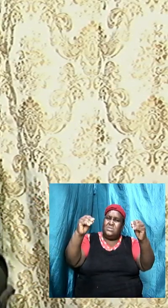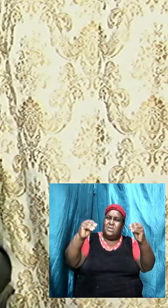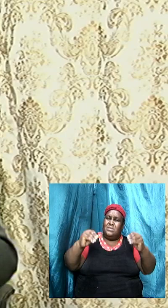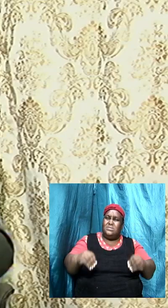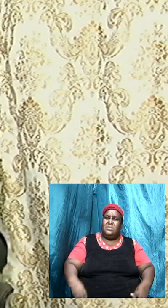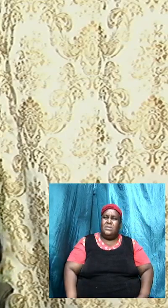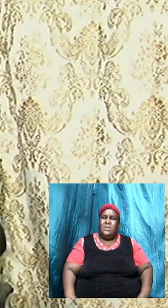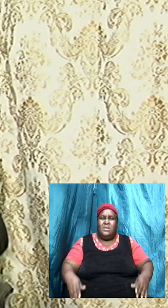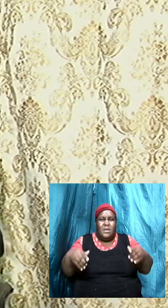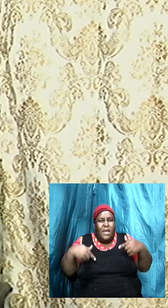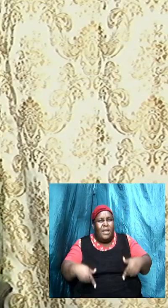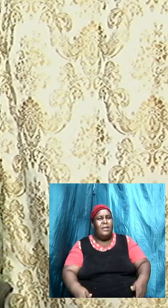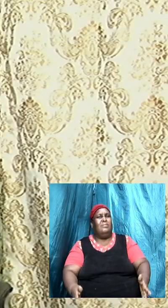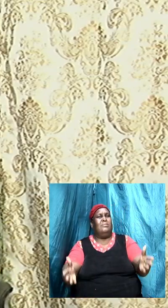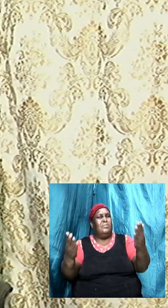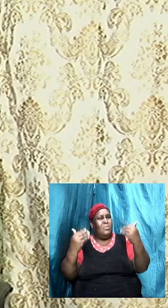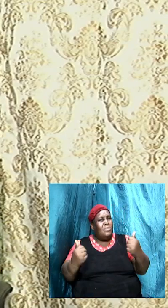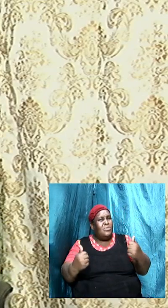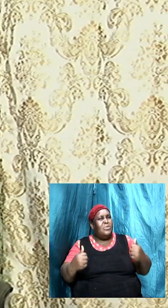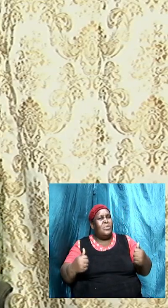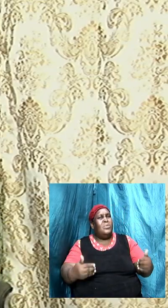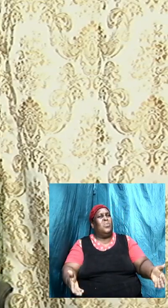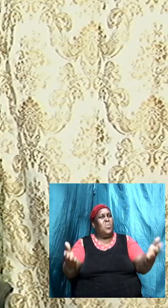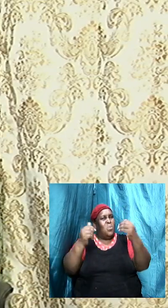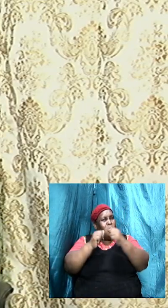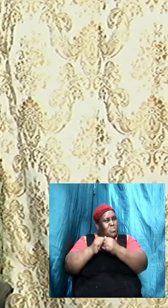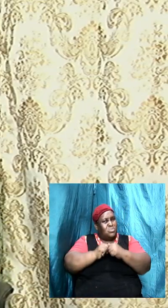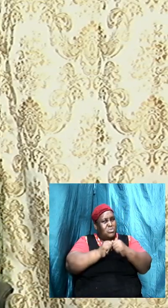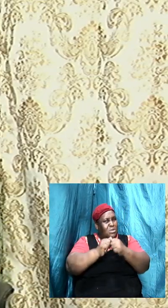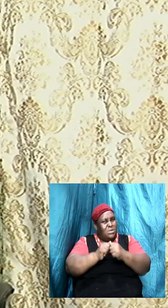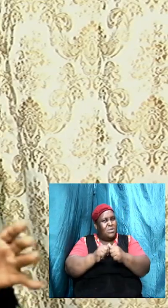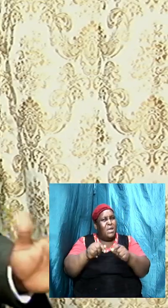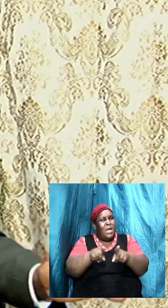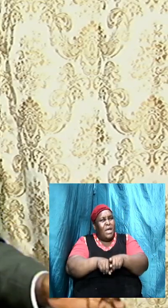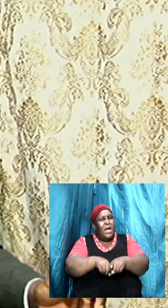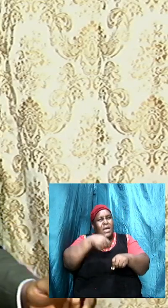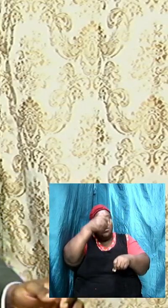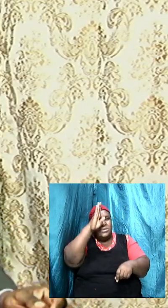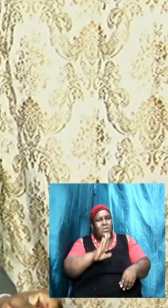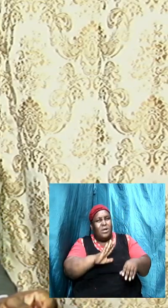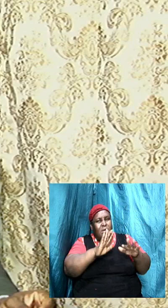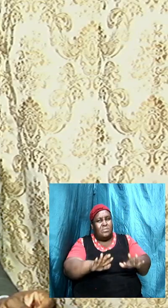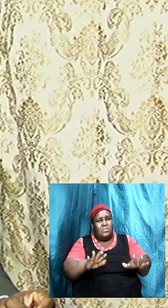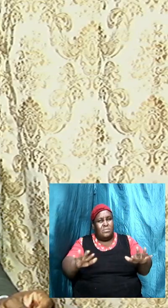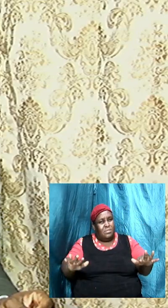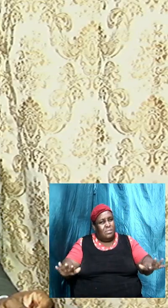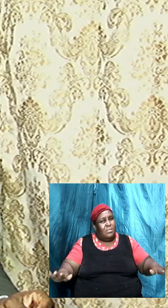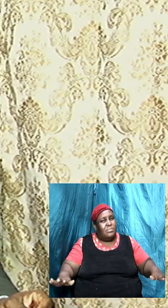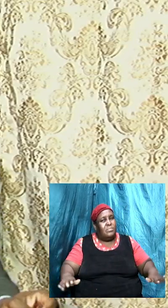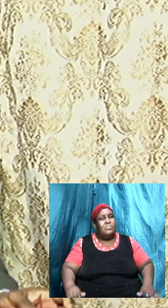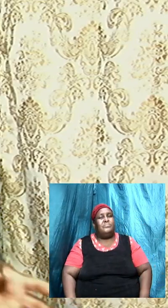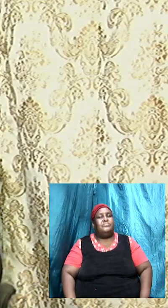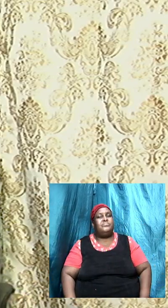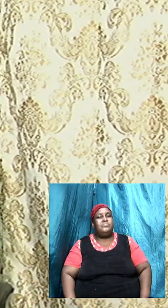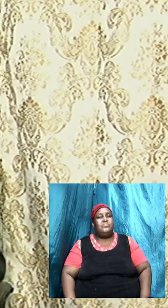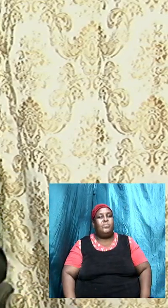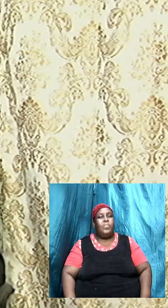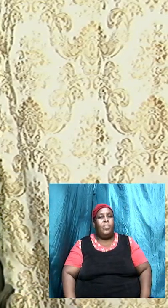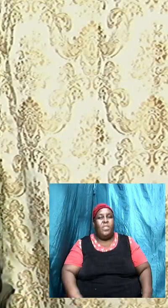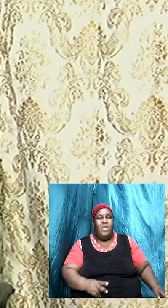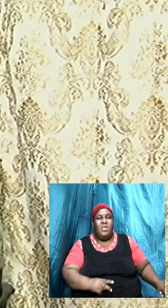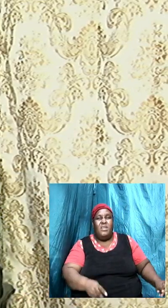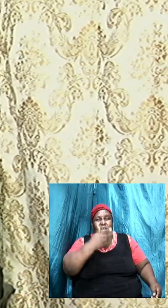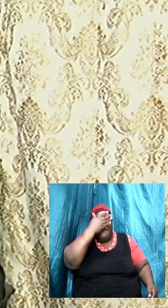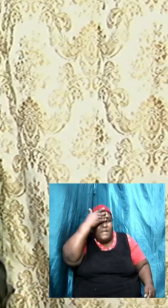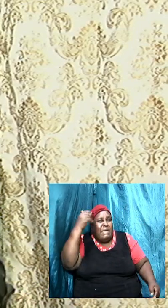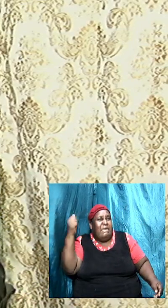And let us come together as God's children. Put away what was taught to you